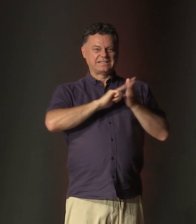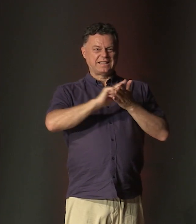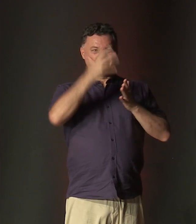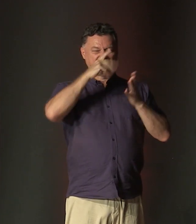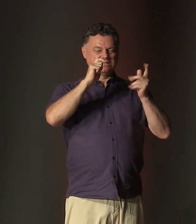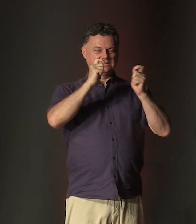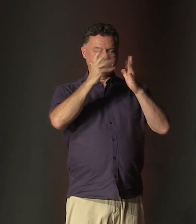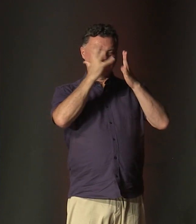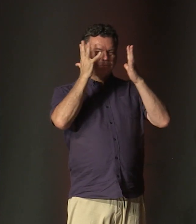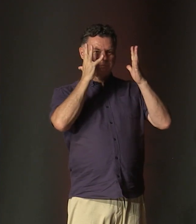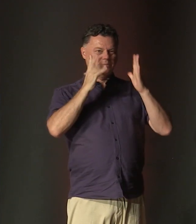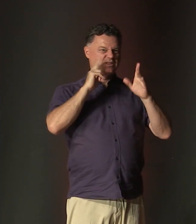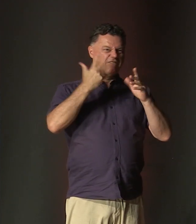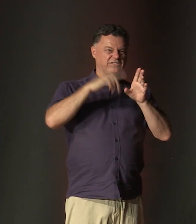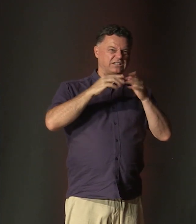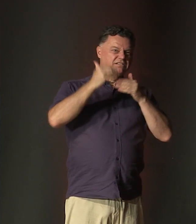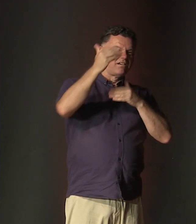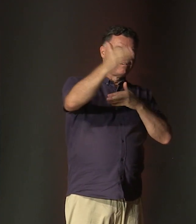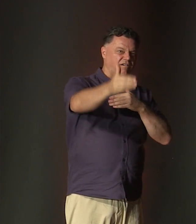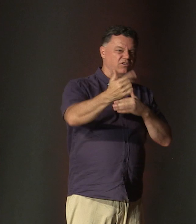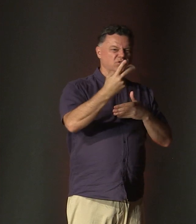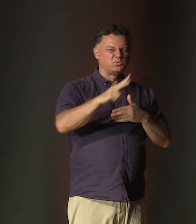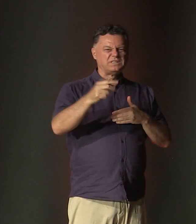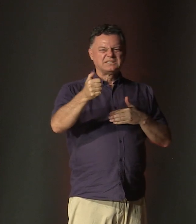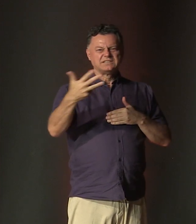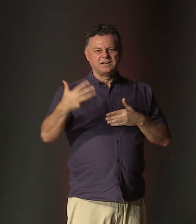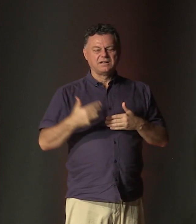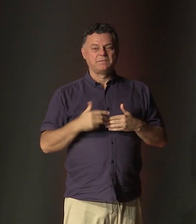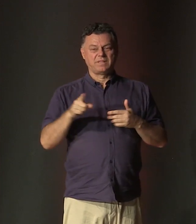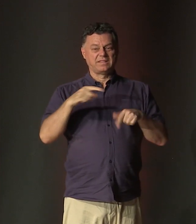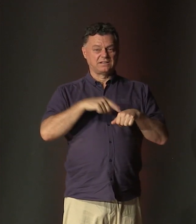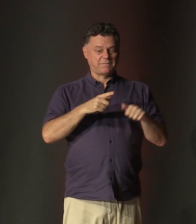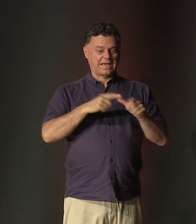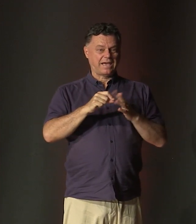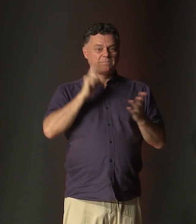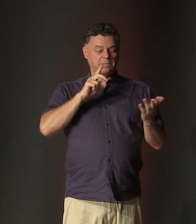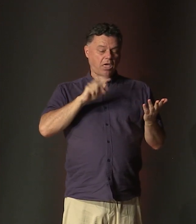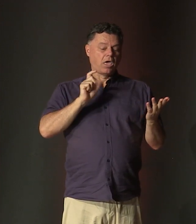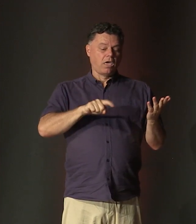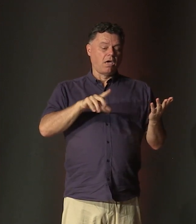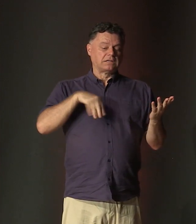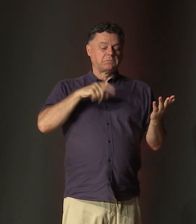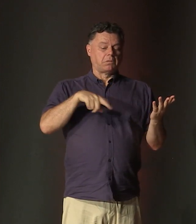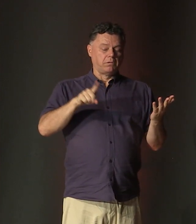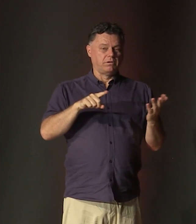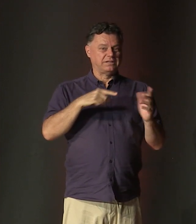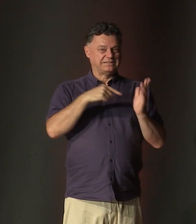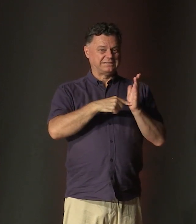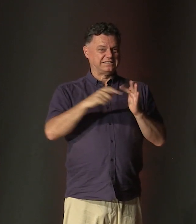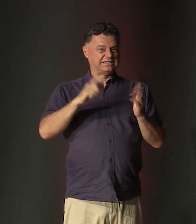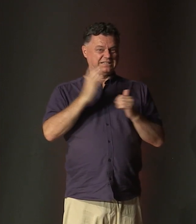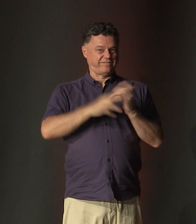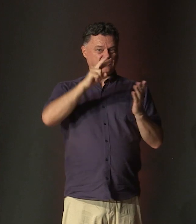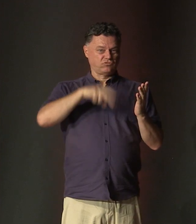Except that the terms and conditions of that app, which, let's face it, you probably agreed to without reading,